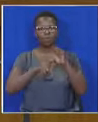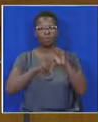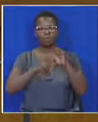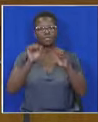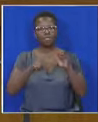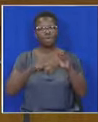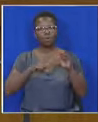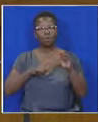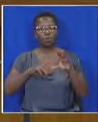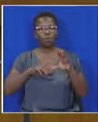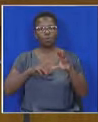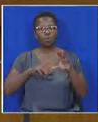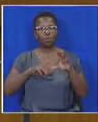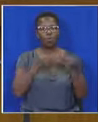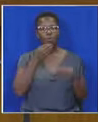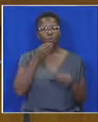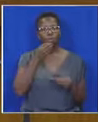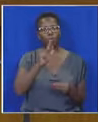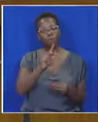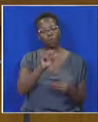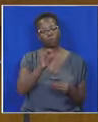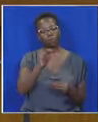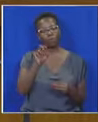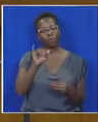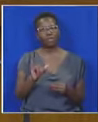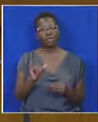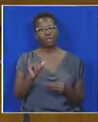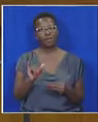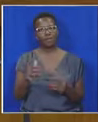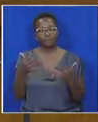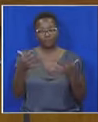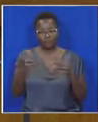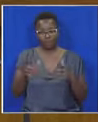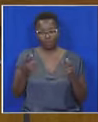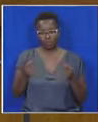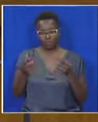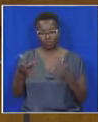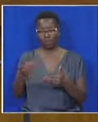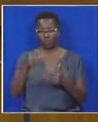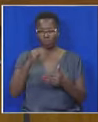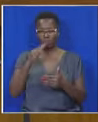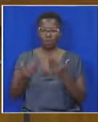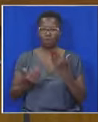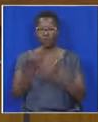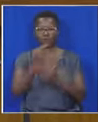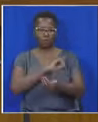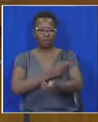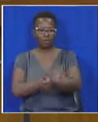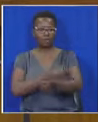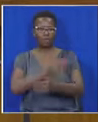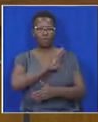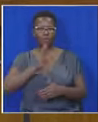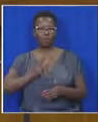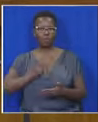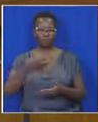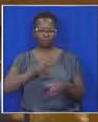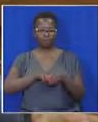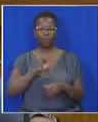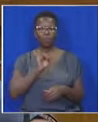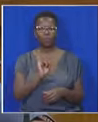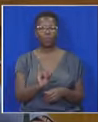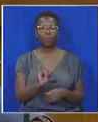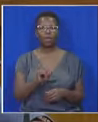can include Kenny Morolong. And so the process was geared to the new mandate of who must be on the board. Never mind